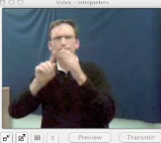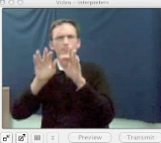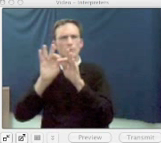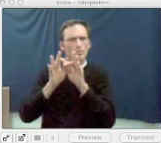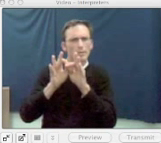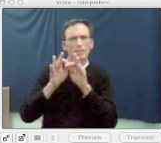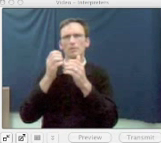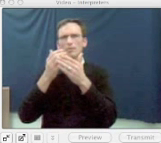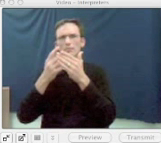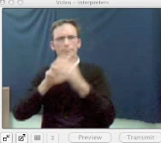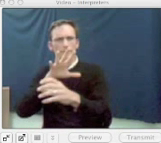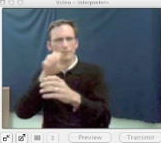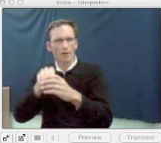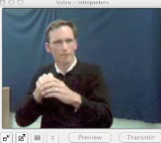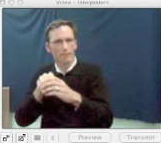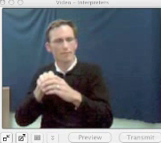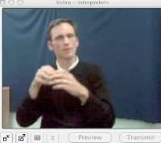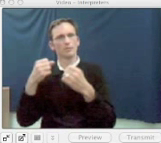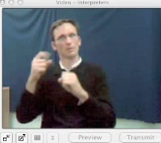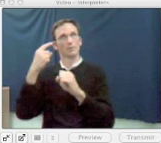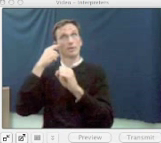the roles of the interpreter